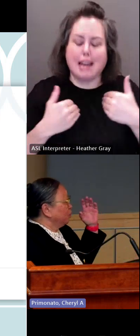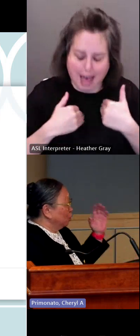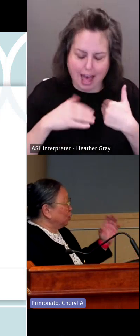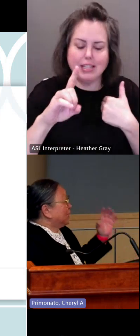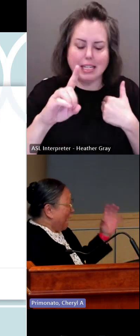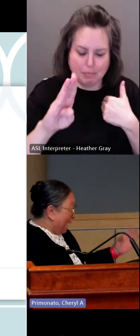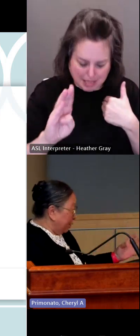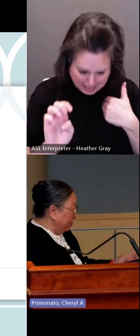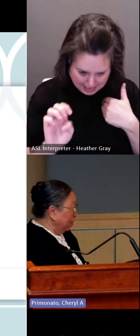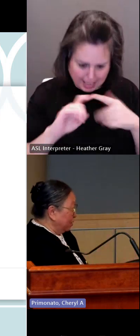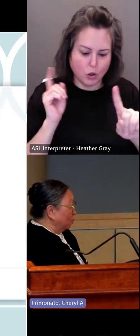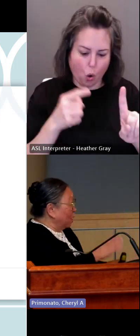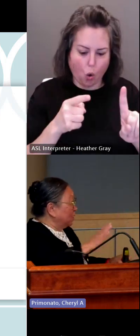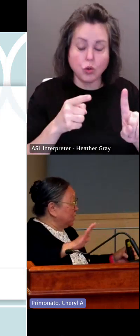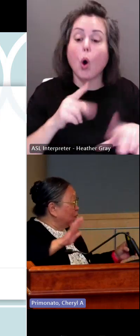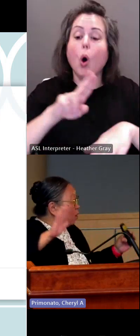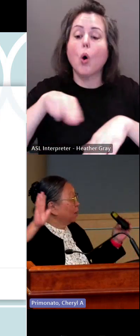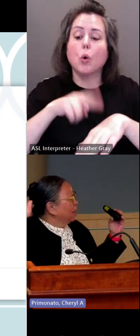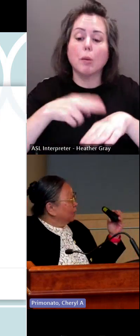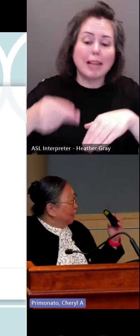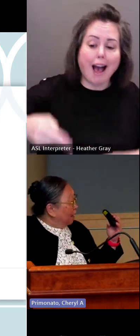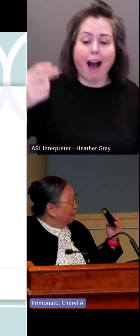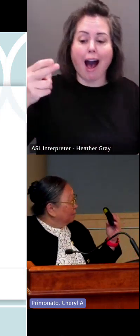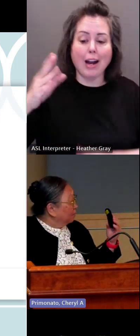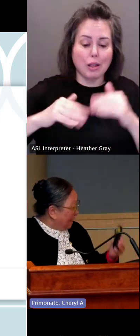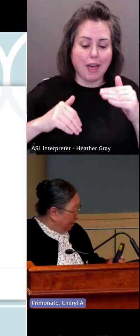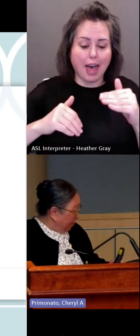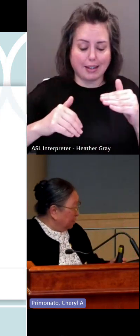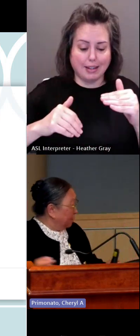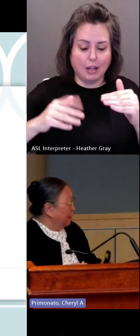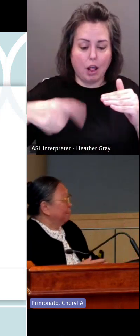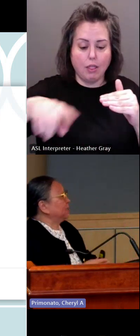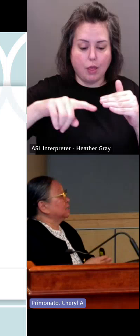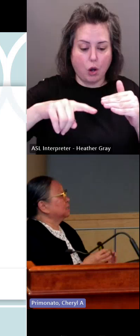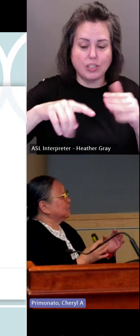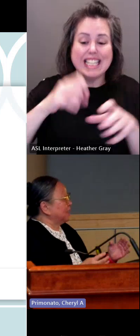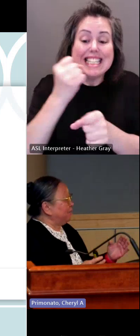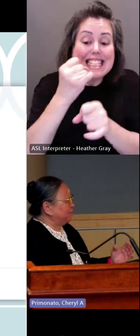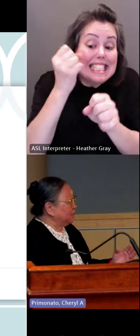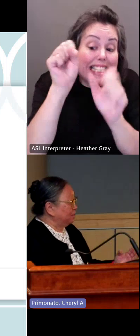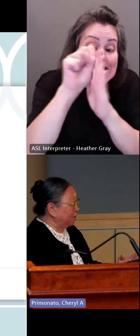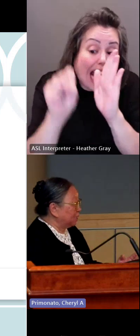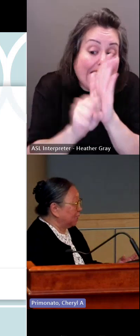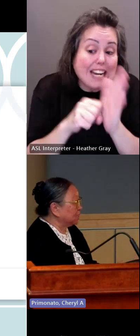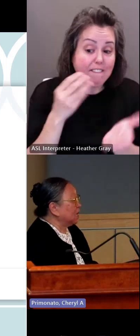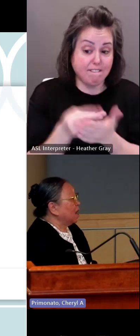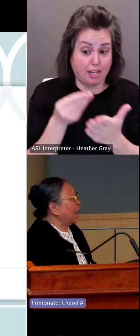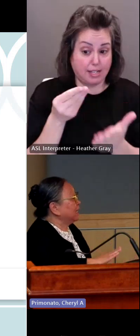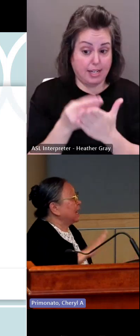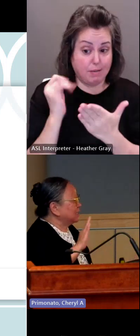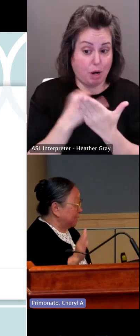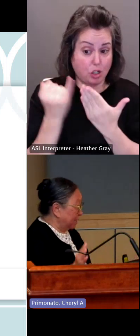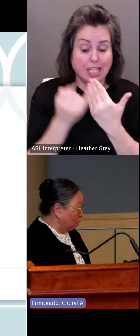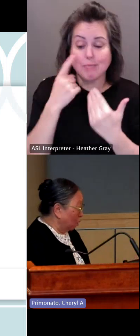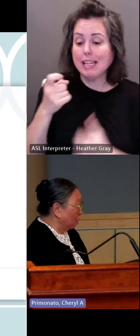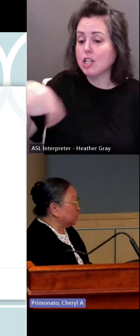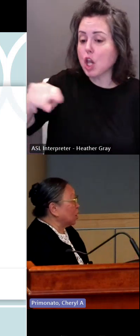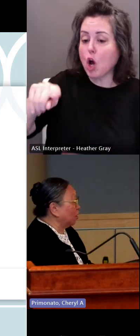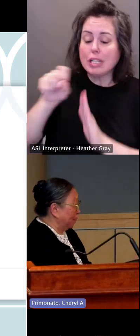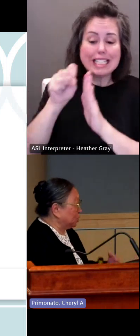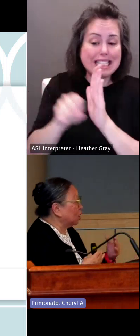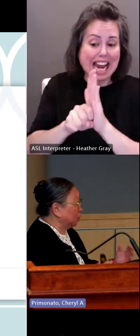are usually higher than the ones that are state funded, because the state funded projects, I cannot set a